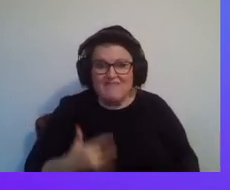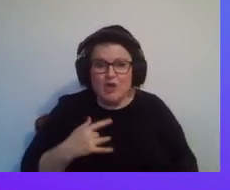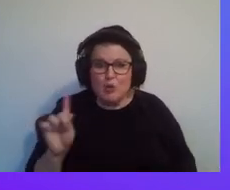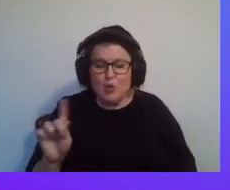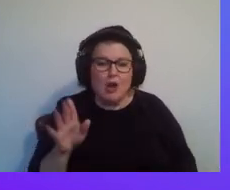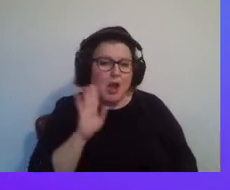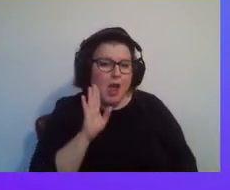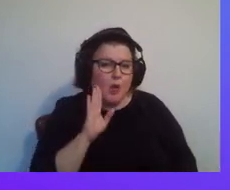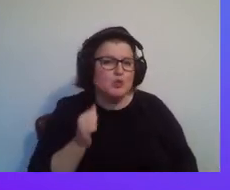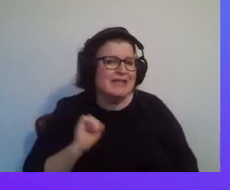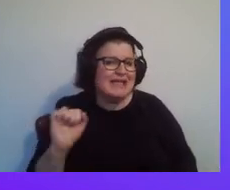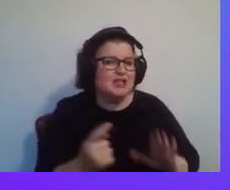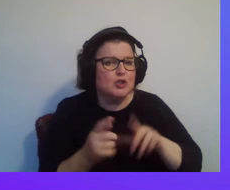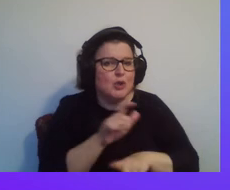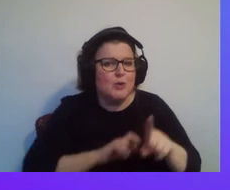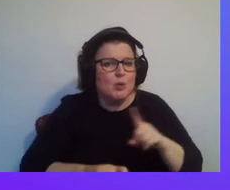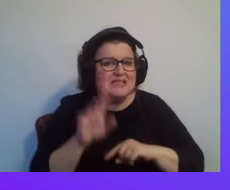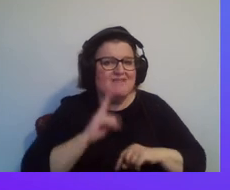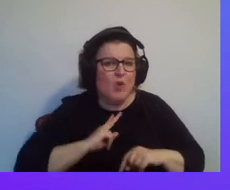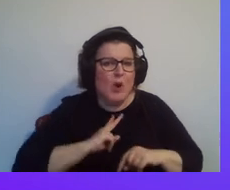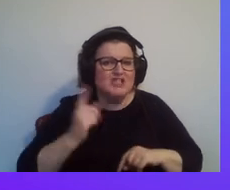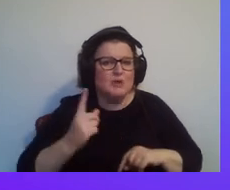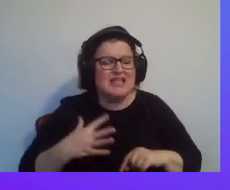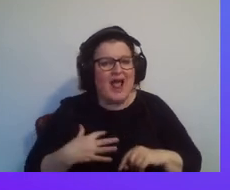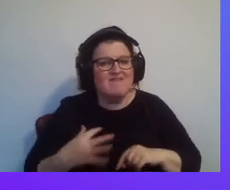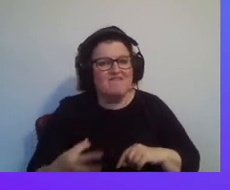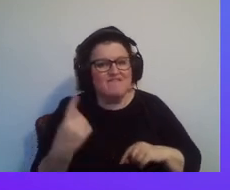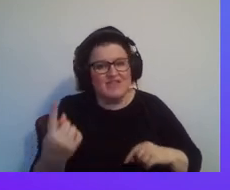of a critical voice of Black Britain? Look,